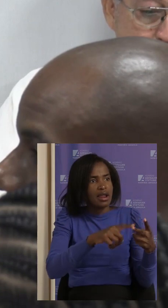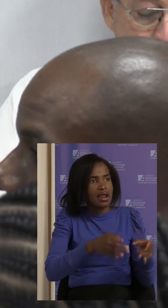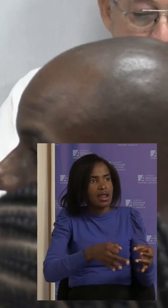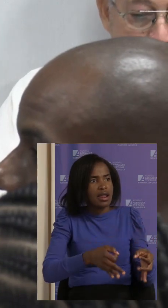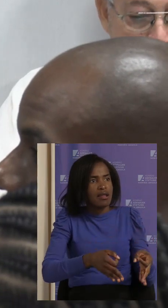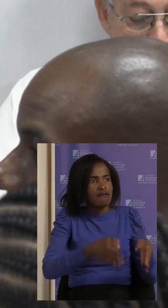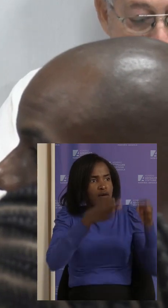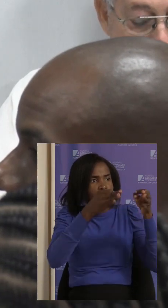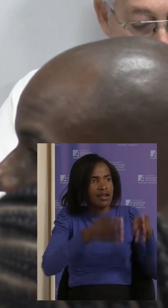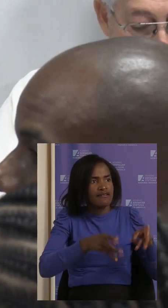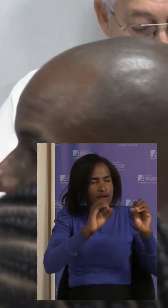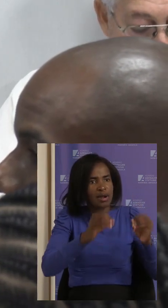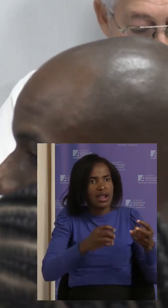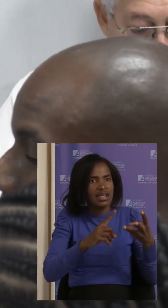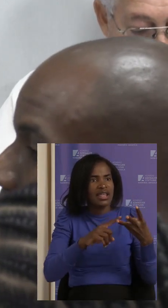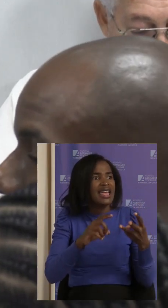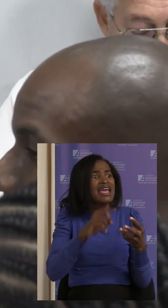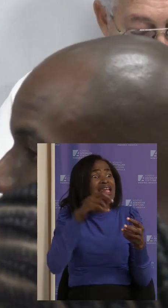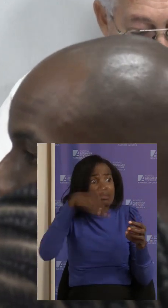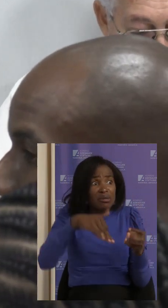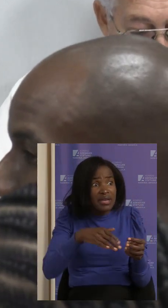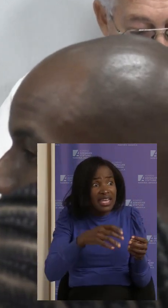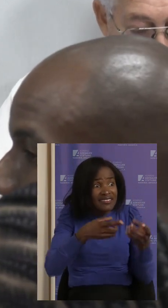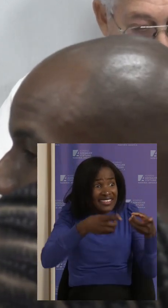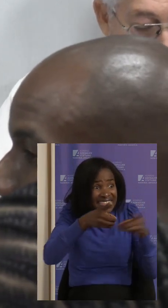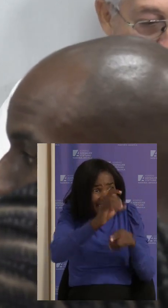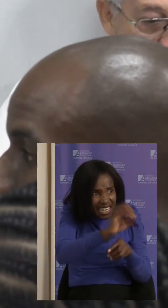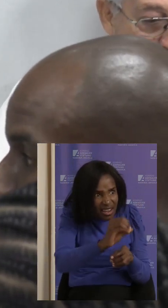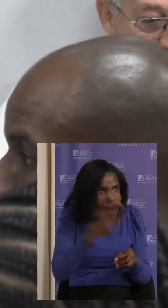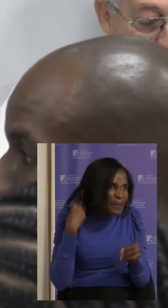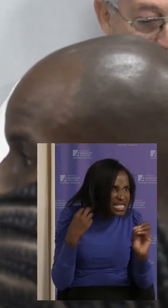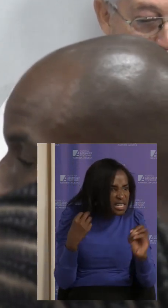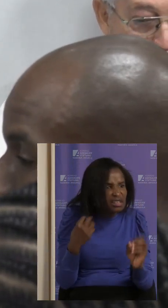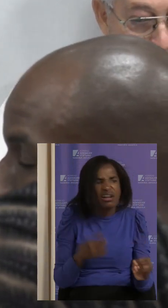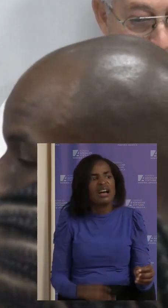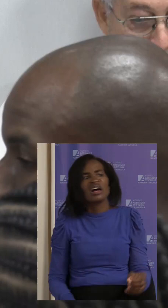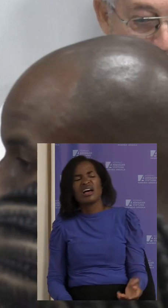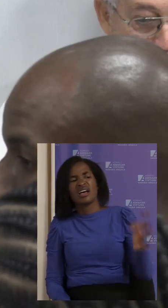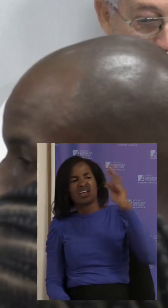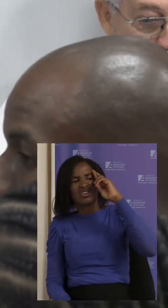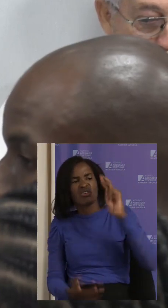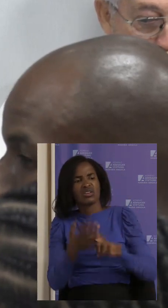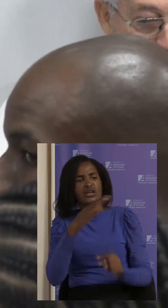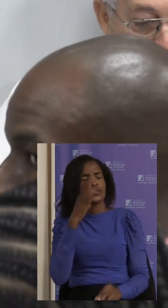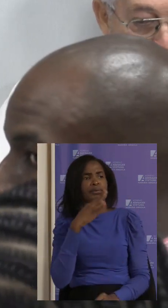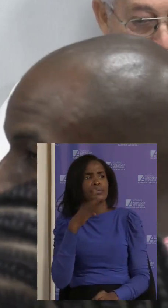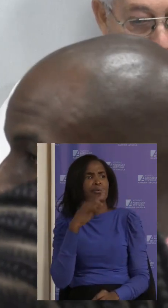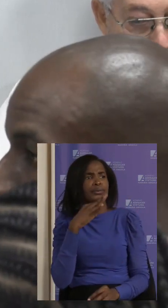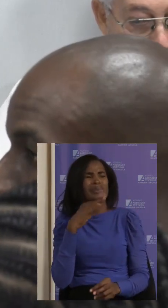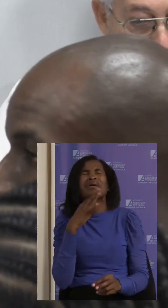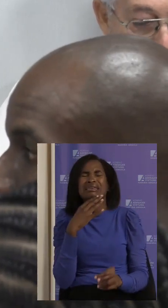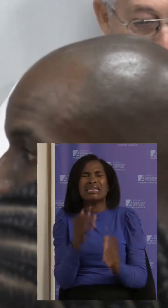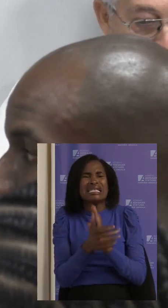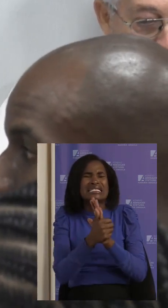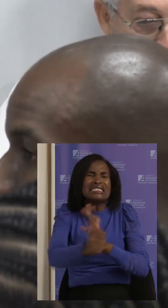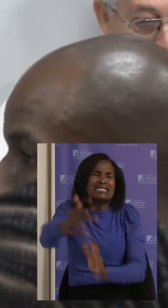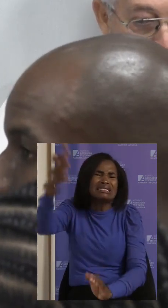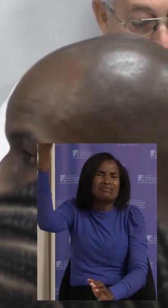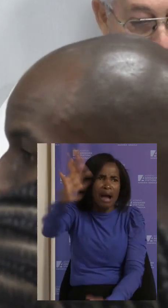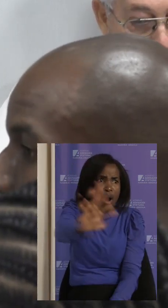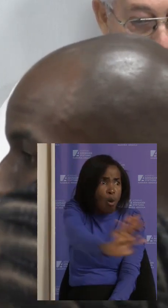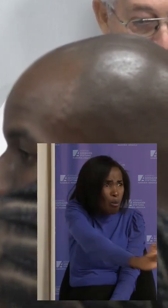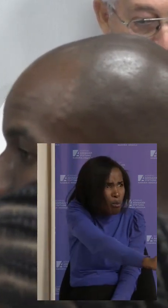in Namibia, it's mostly formal. If you do not have a degree, you do not have a master's, you are not recognized. We have a lot of people with skills in the